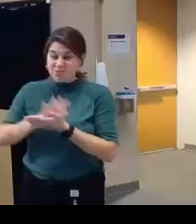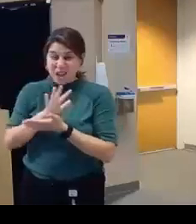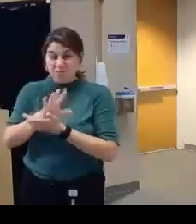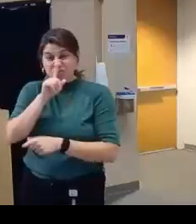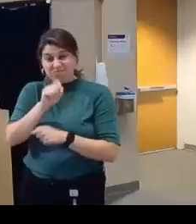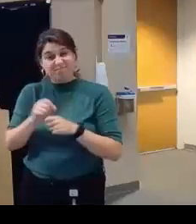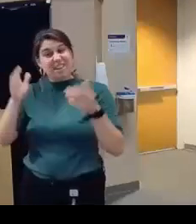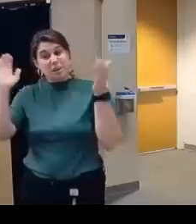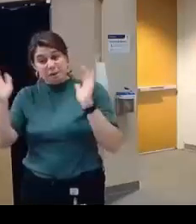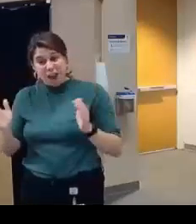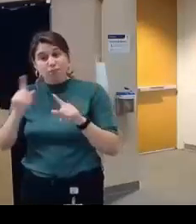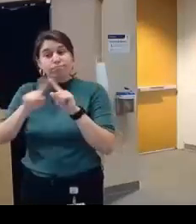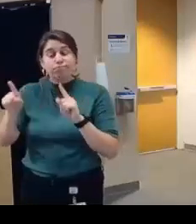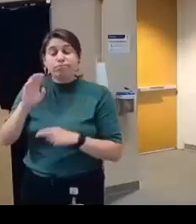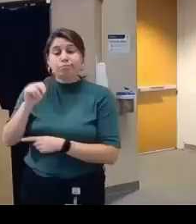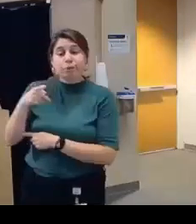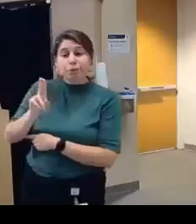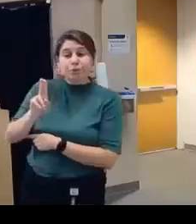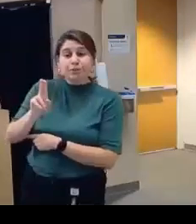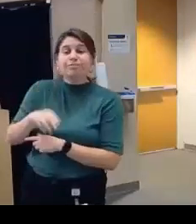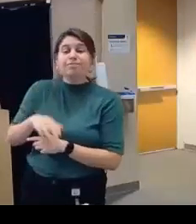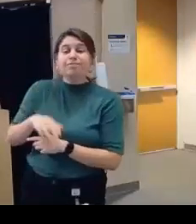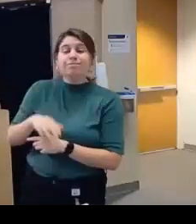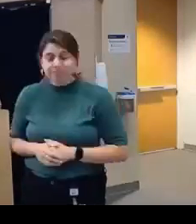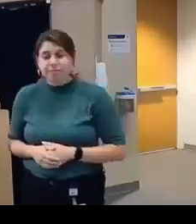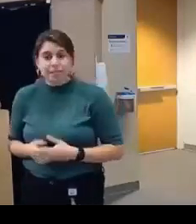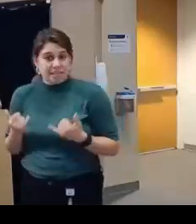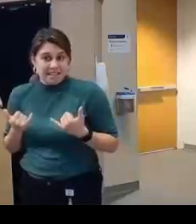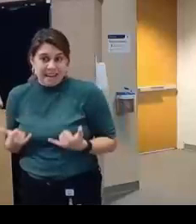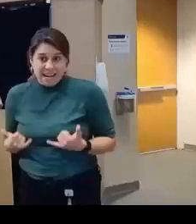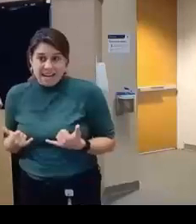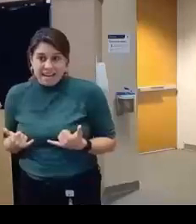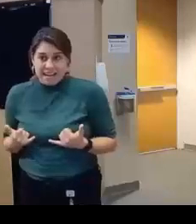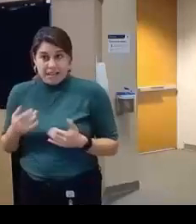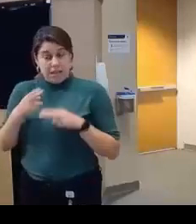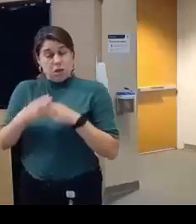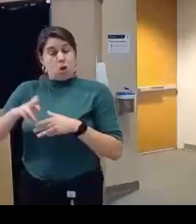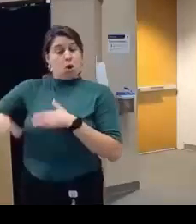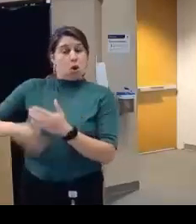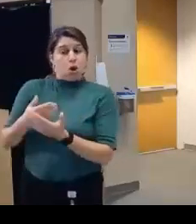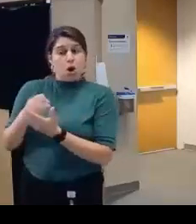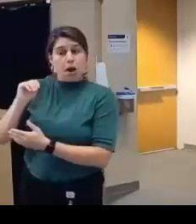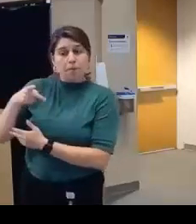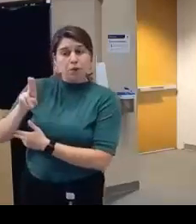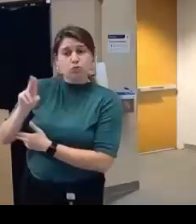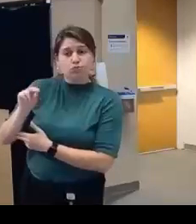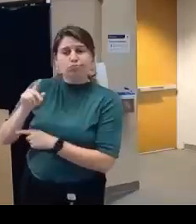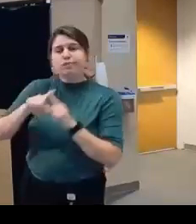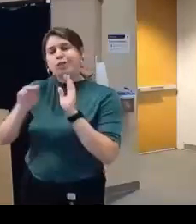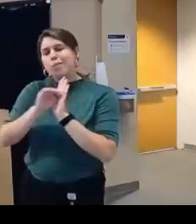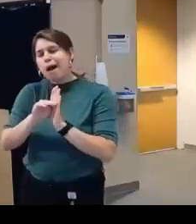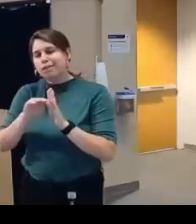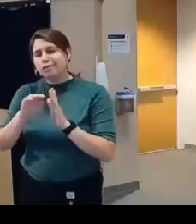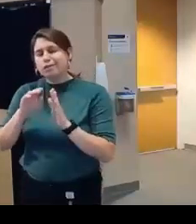compared a series of different med psych units. And again, today we might not all call them all med psych units, but they're different models of